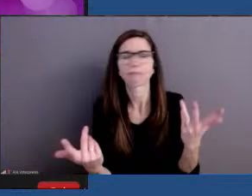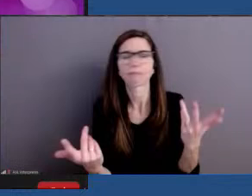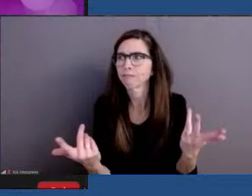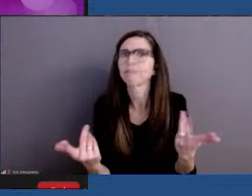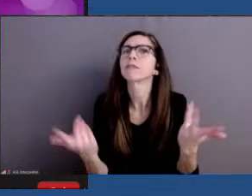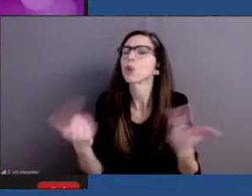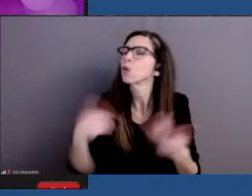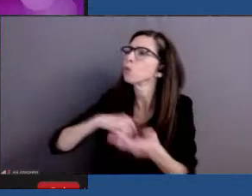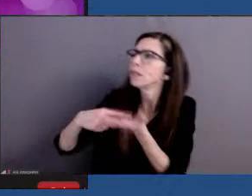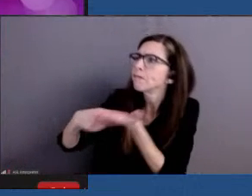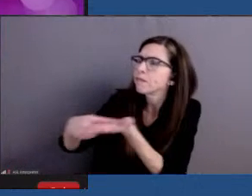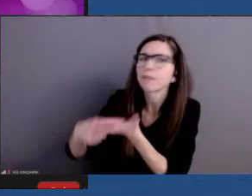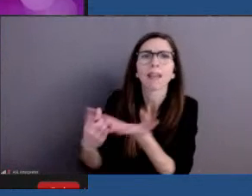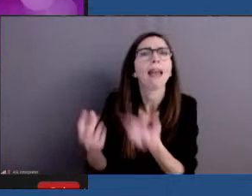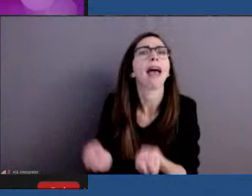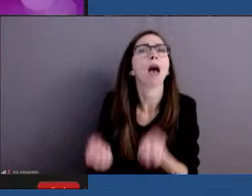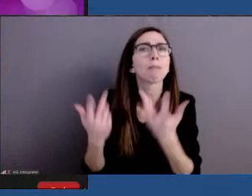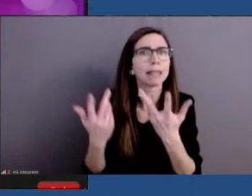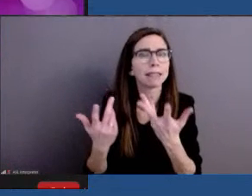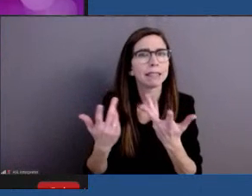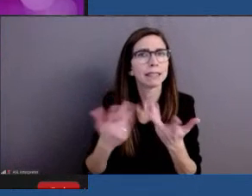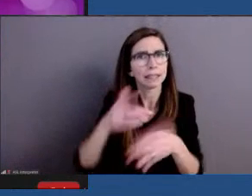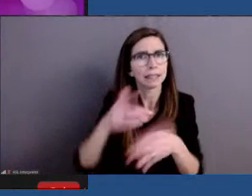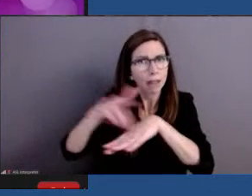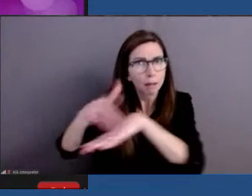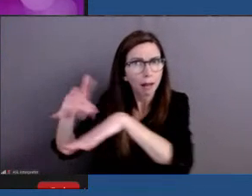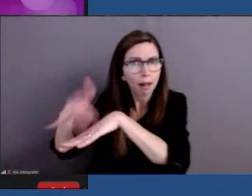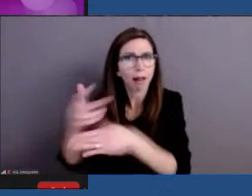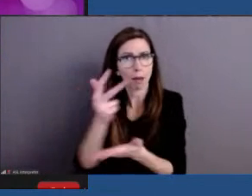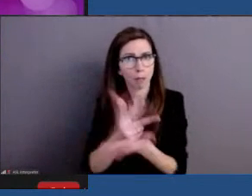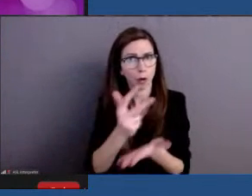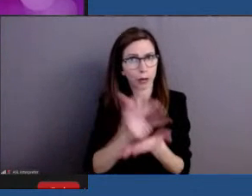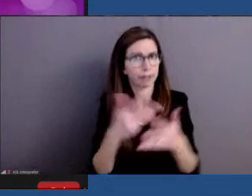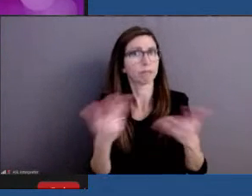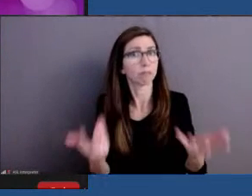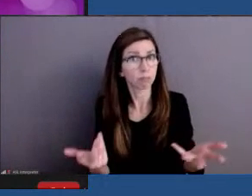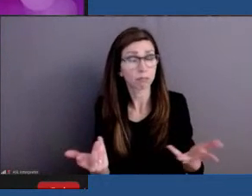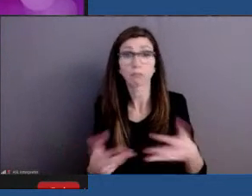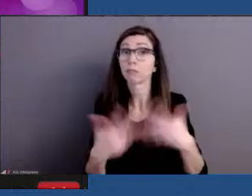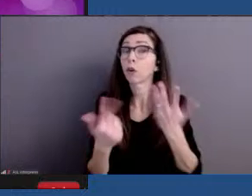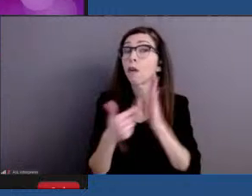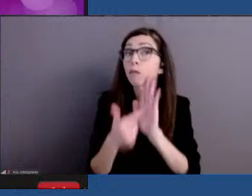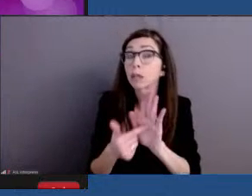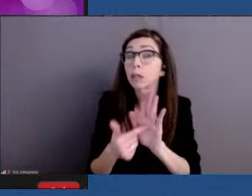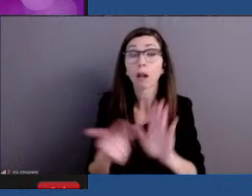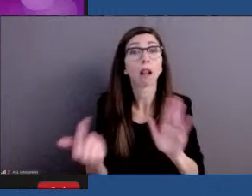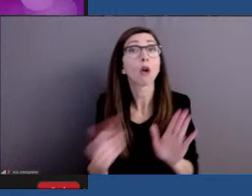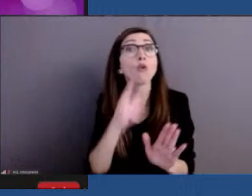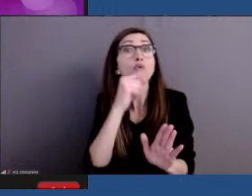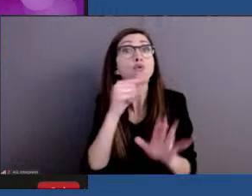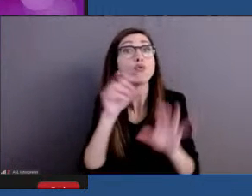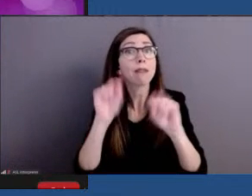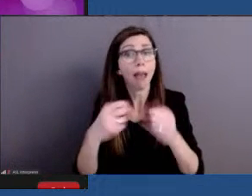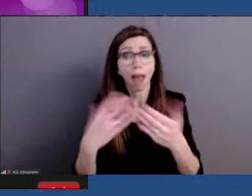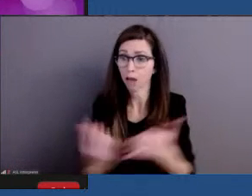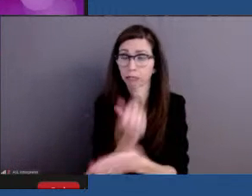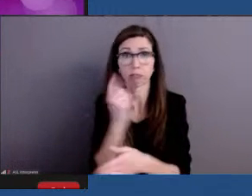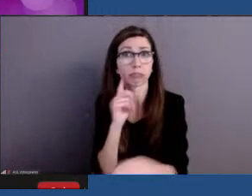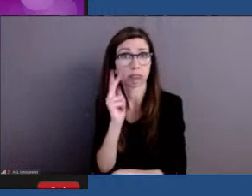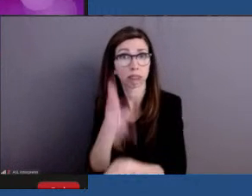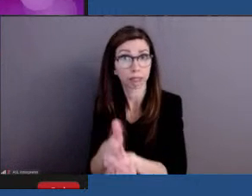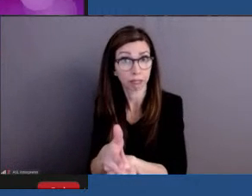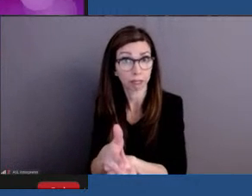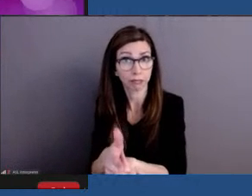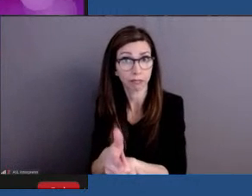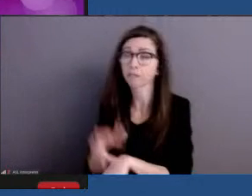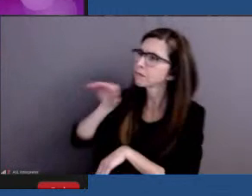city, including all of the different kinds of parking spaces that can be used by those who have an accessible parking permit. We called on the